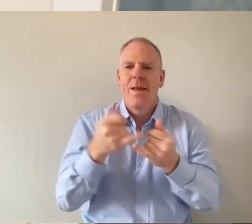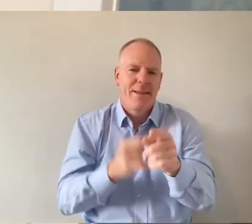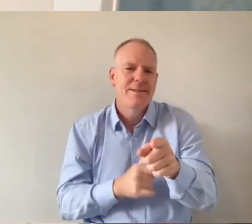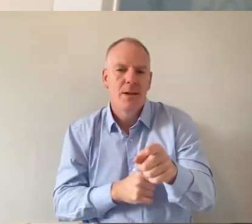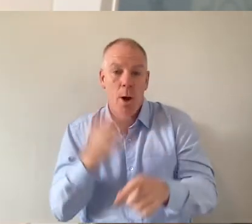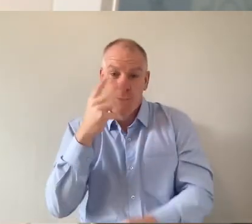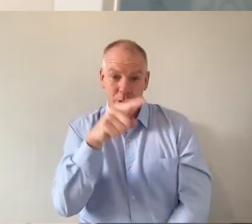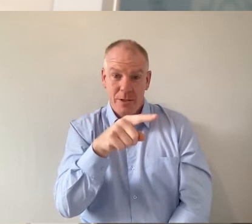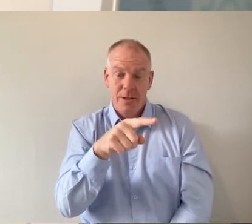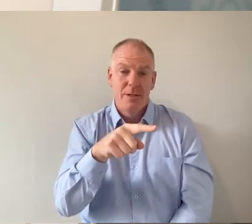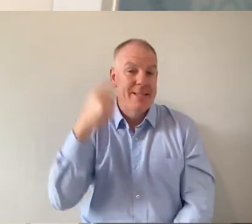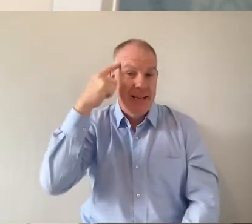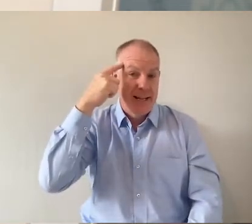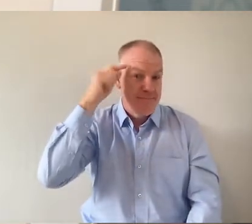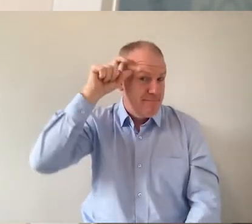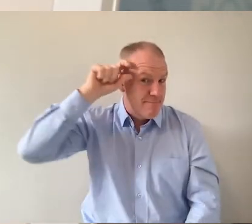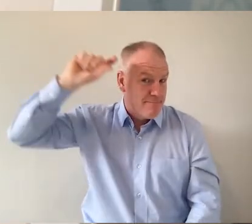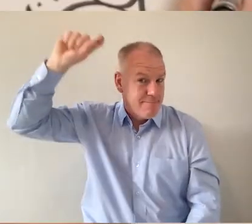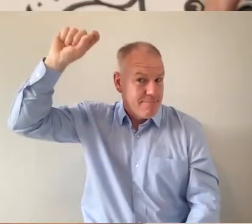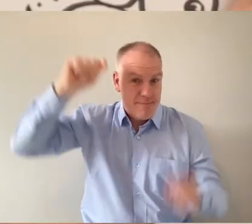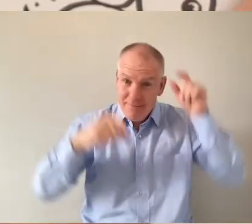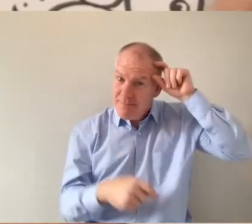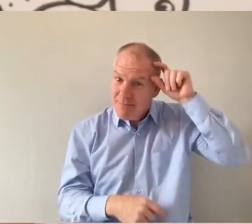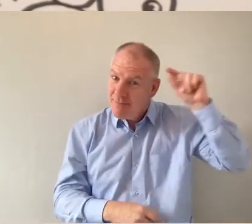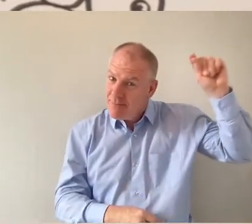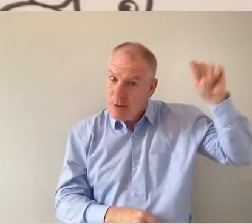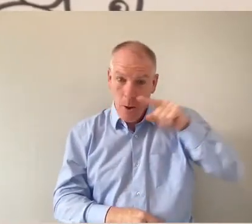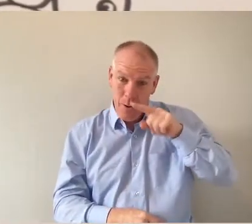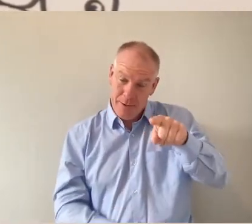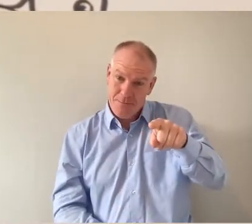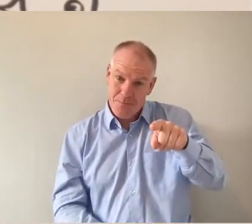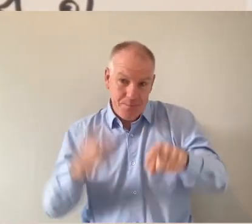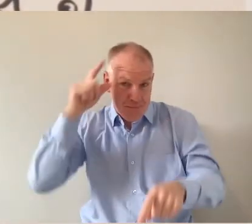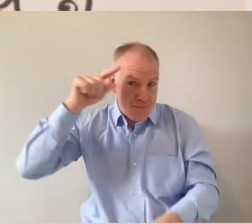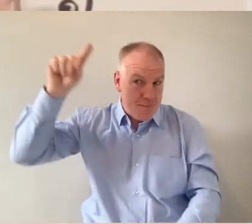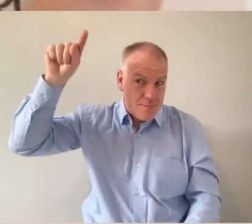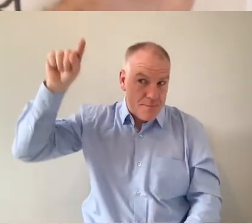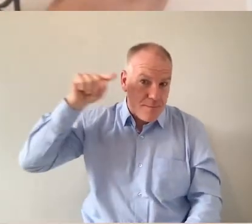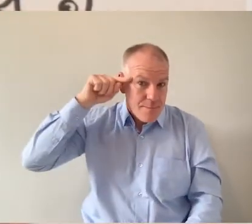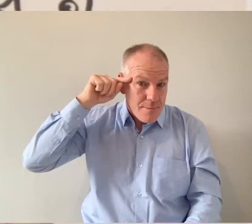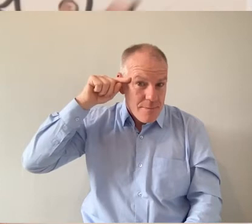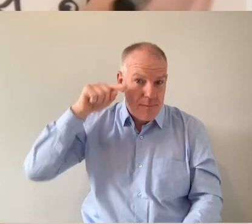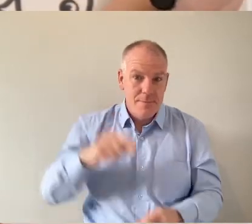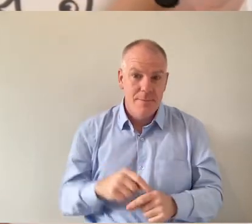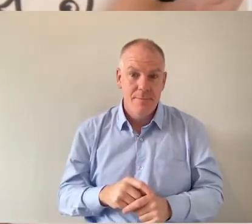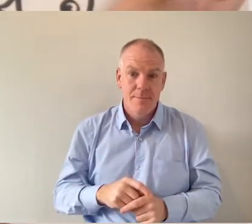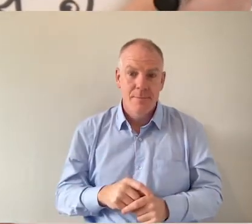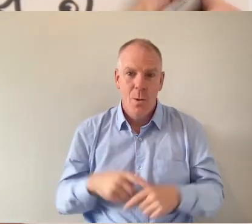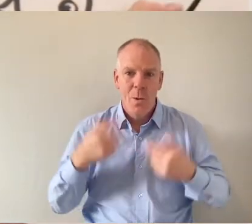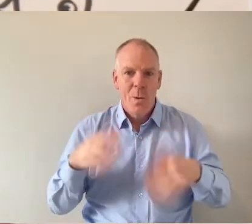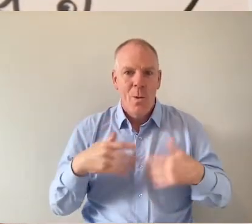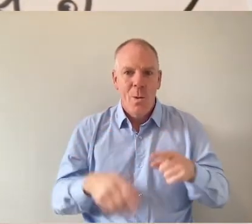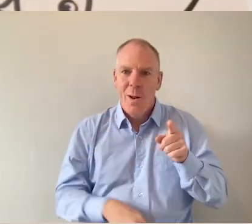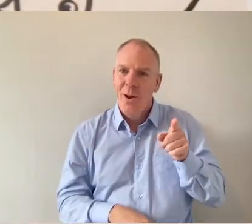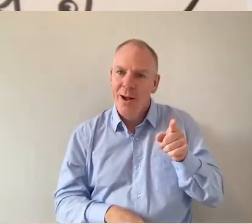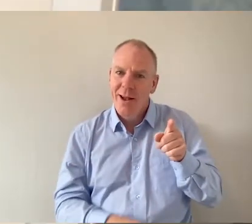that. So I'm going to draw from the side of his hat a curvy line going up. And then from the end of the horn, a curvy line